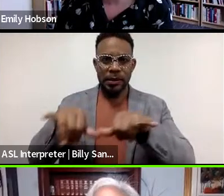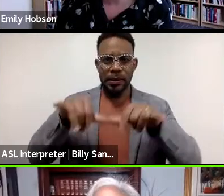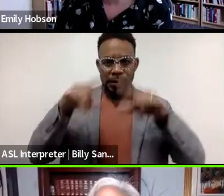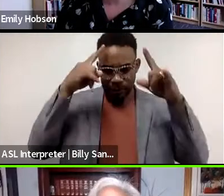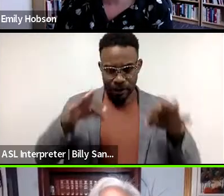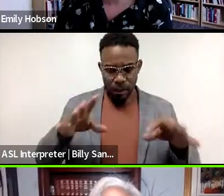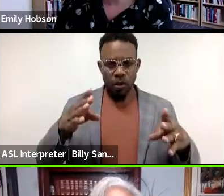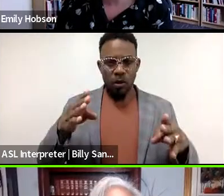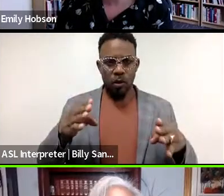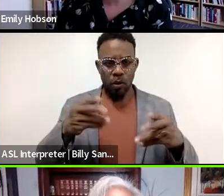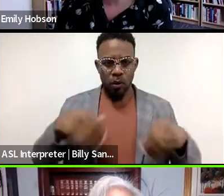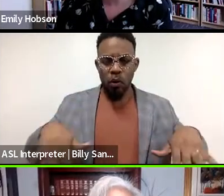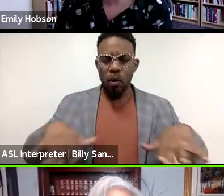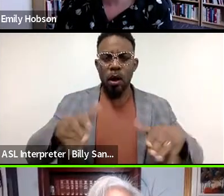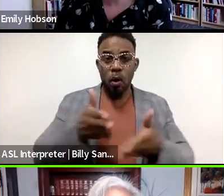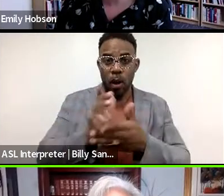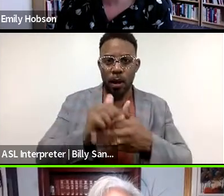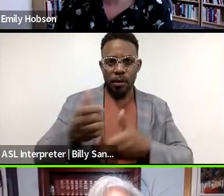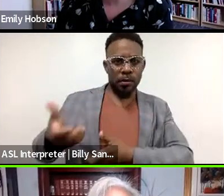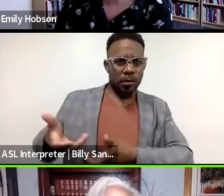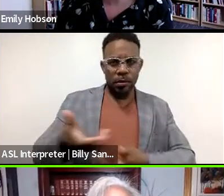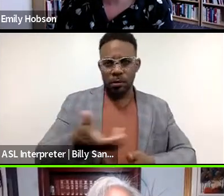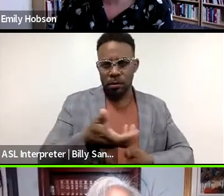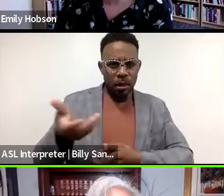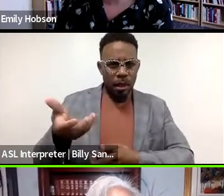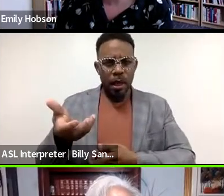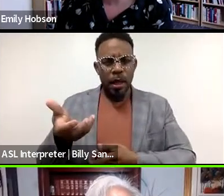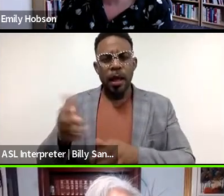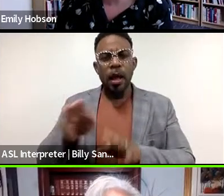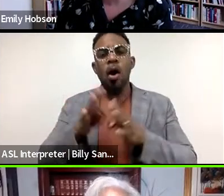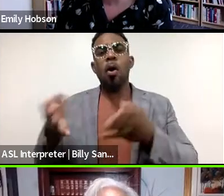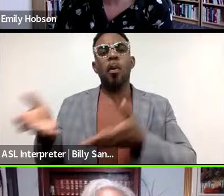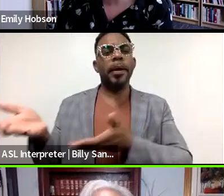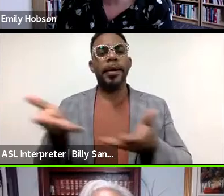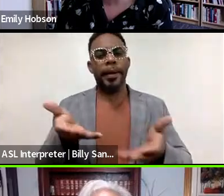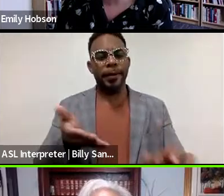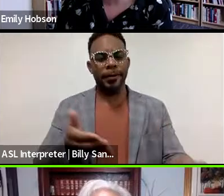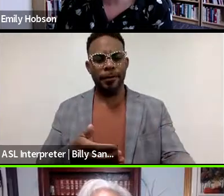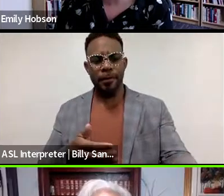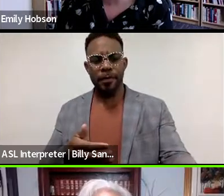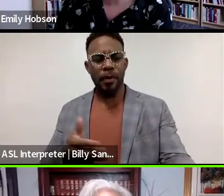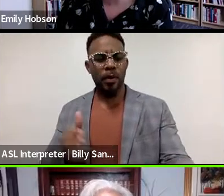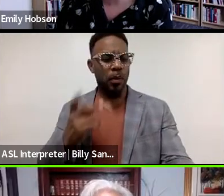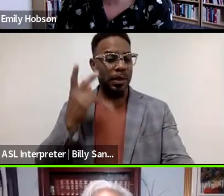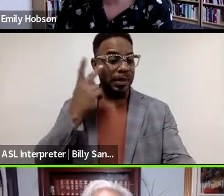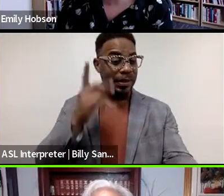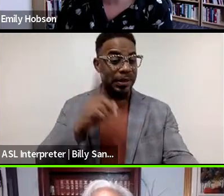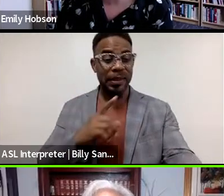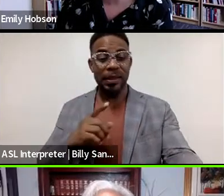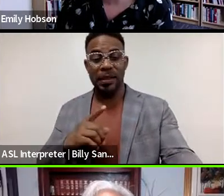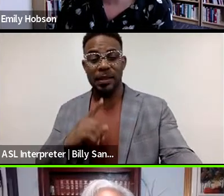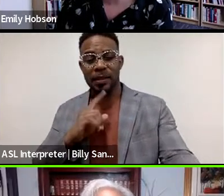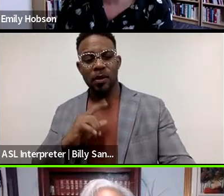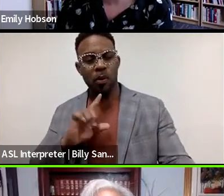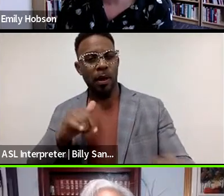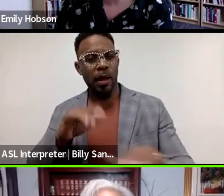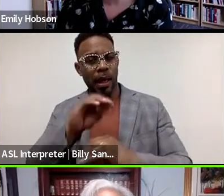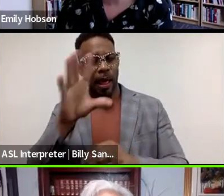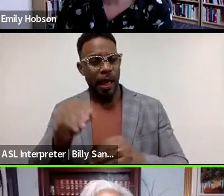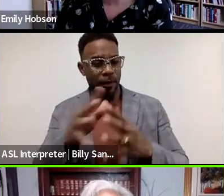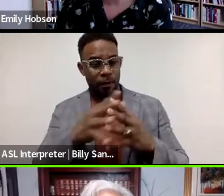ground, of the right to bear arms, and of open carry. And what we see then is that when